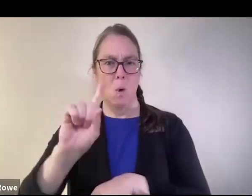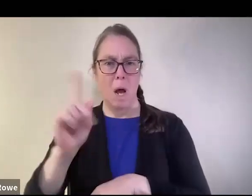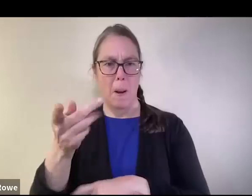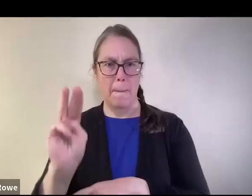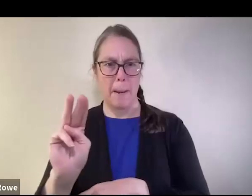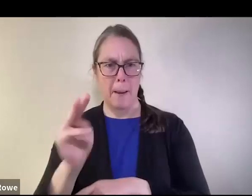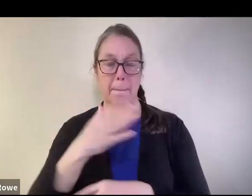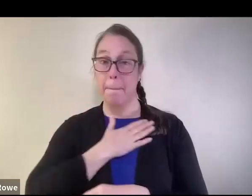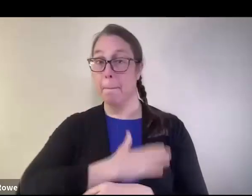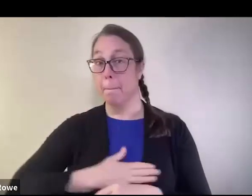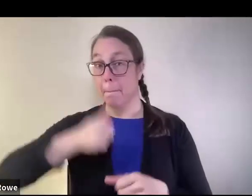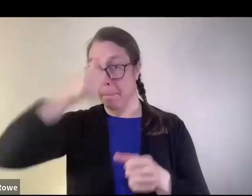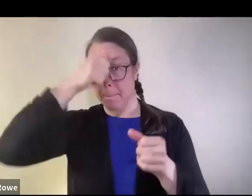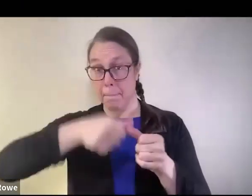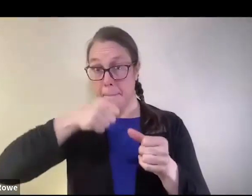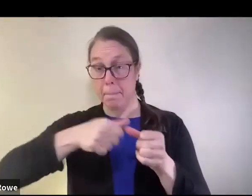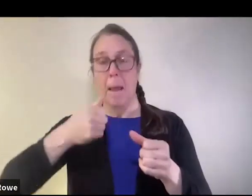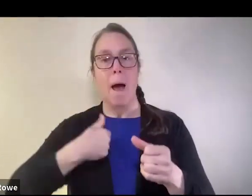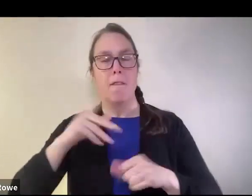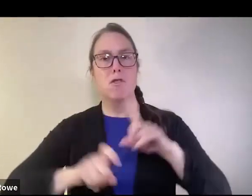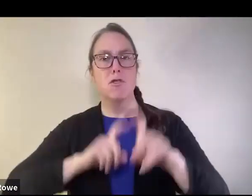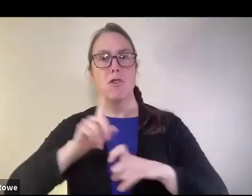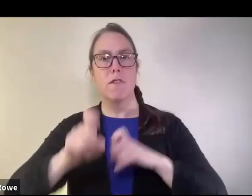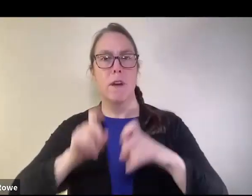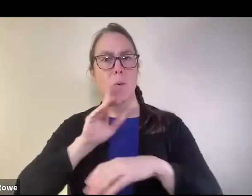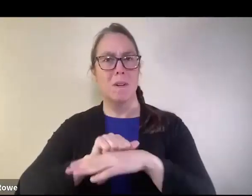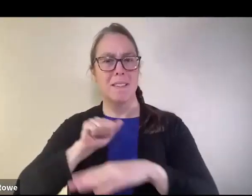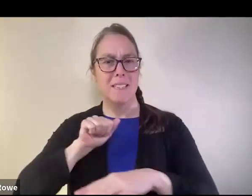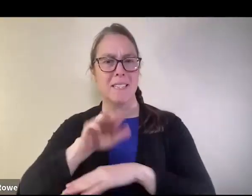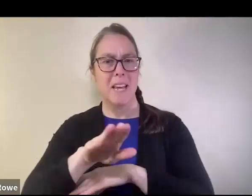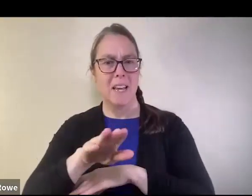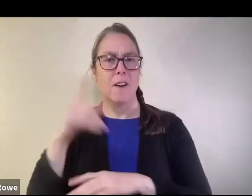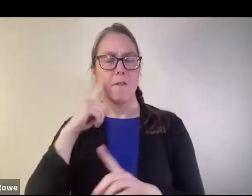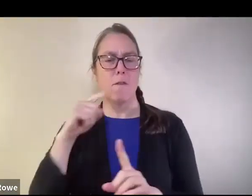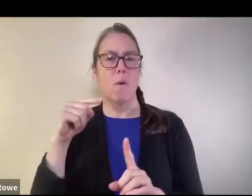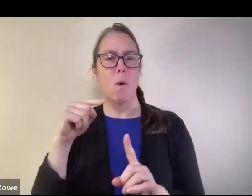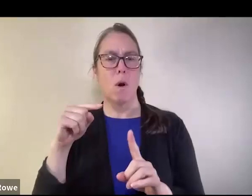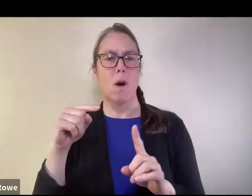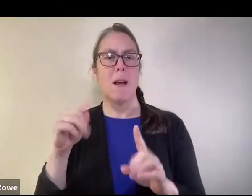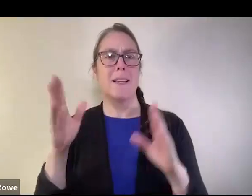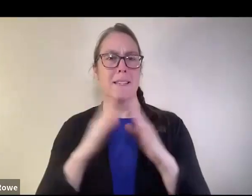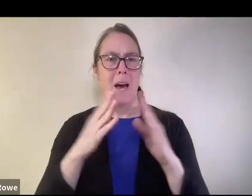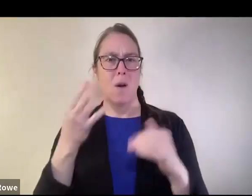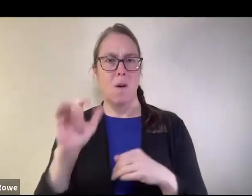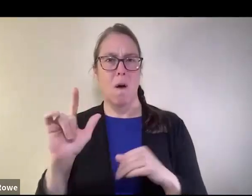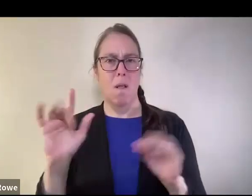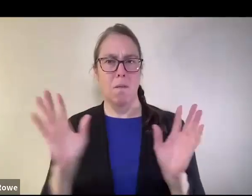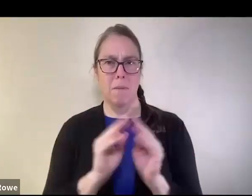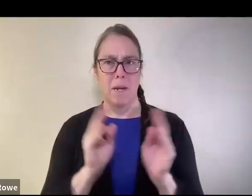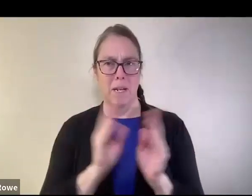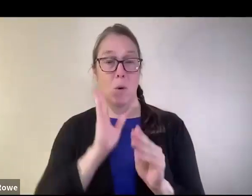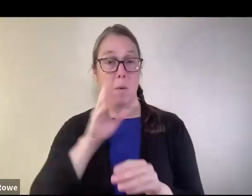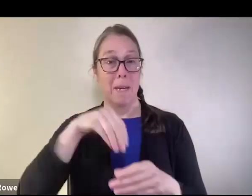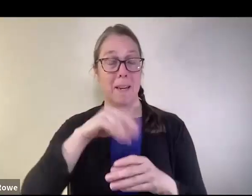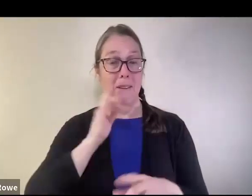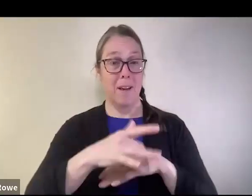Please remember, there is a survey that will be sent to you for the town hall meeting, both in English and in